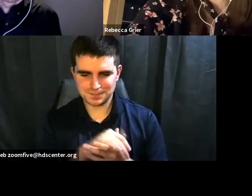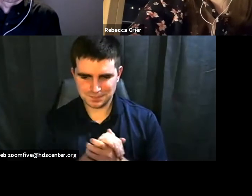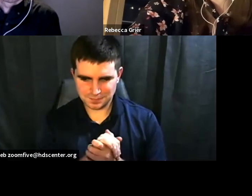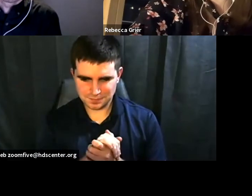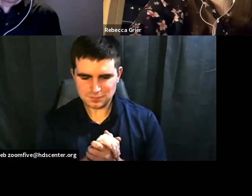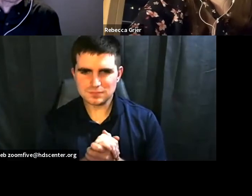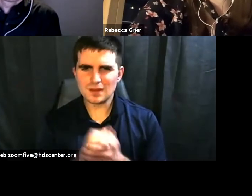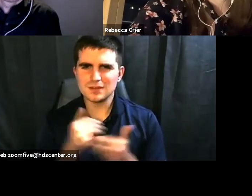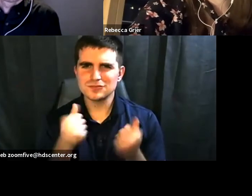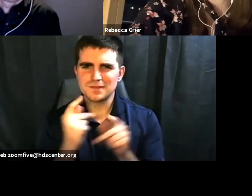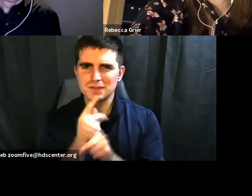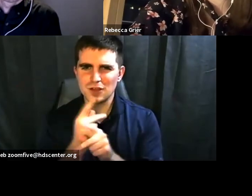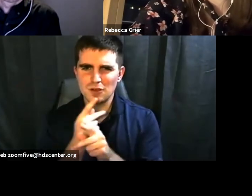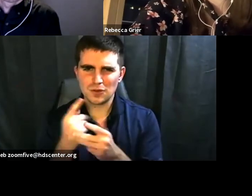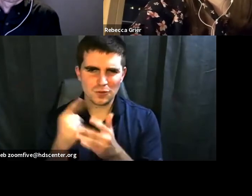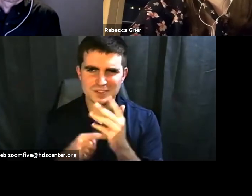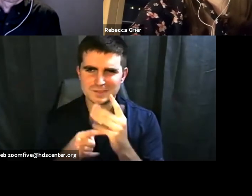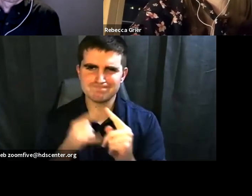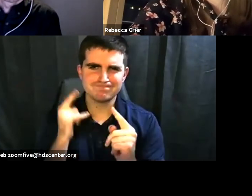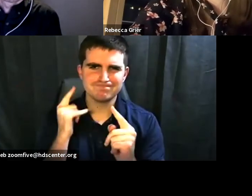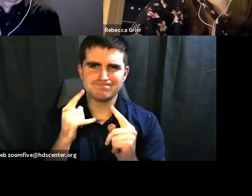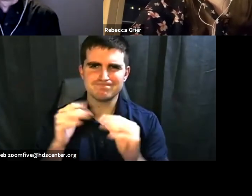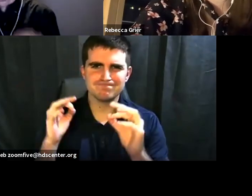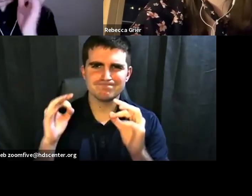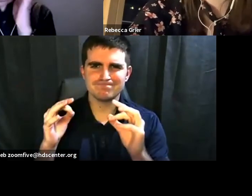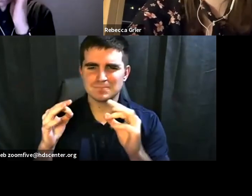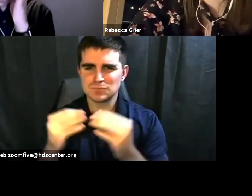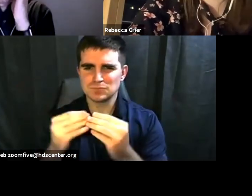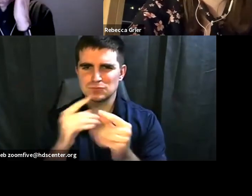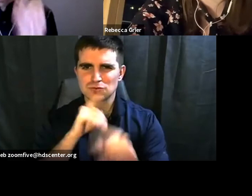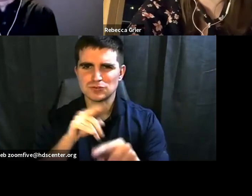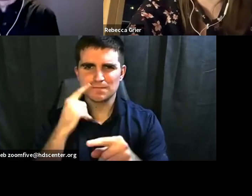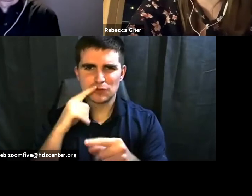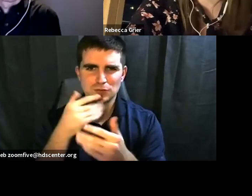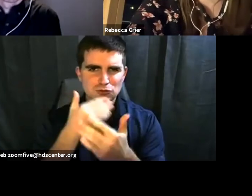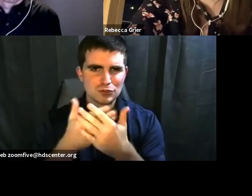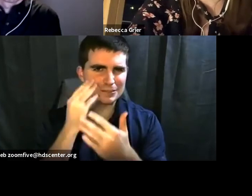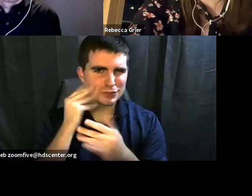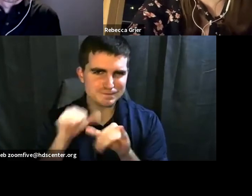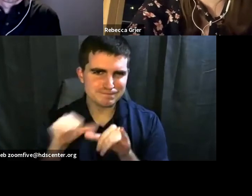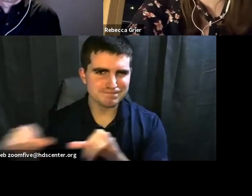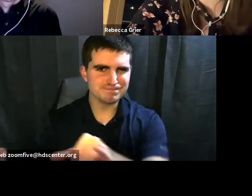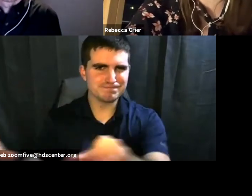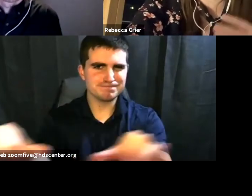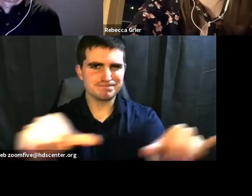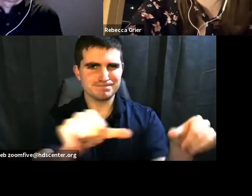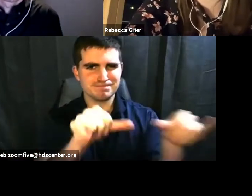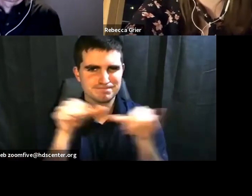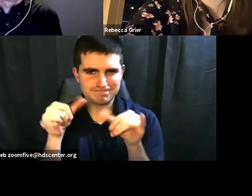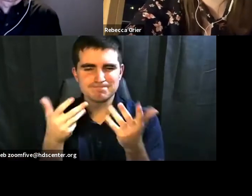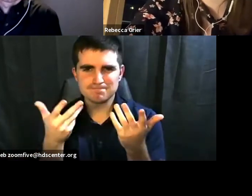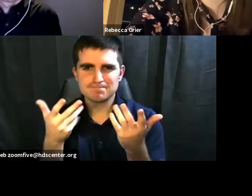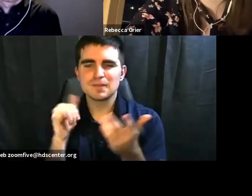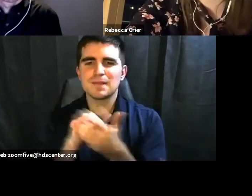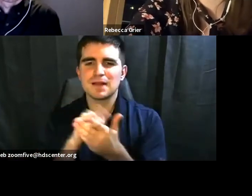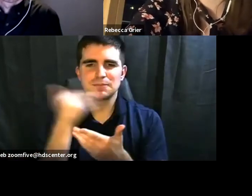the optimal solution for a good experience for everyone is the